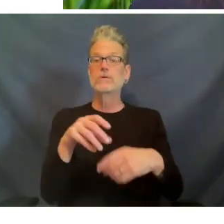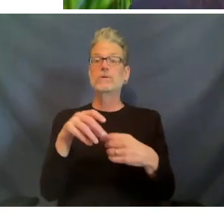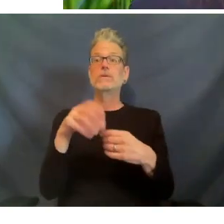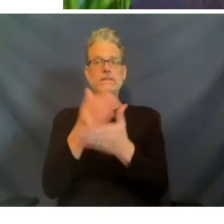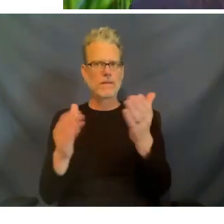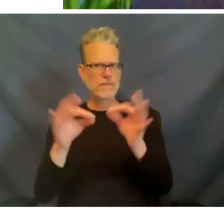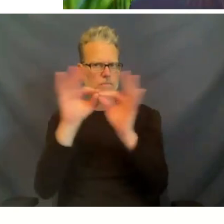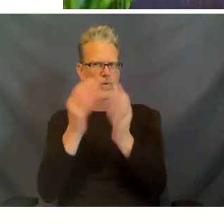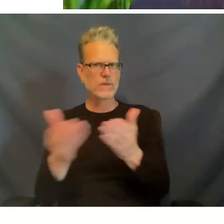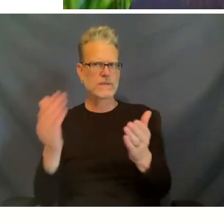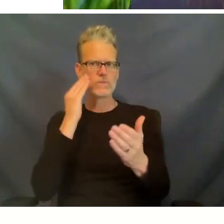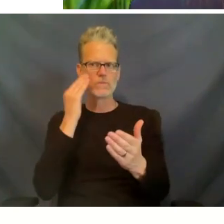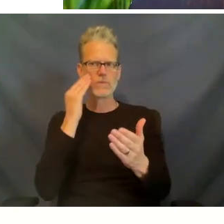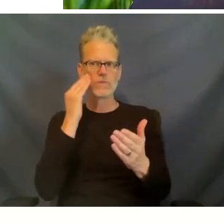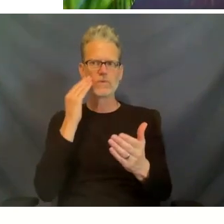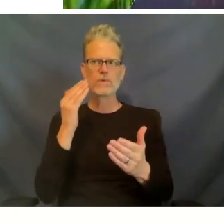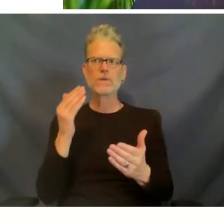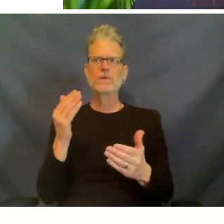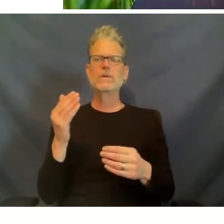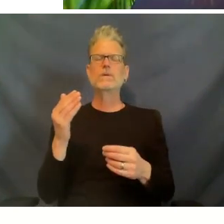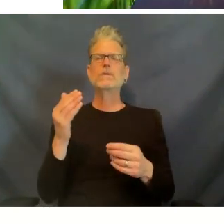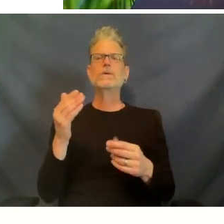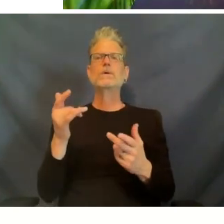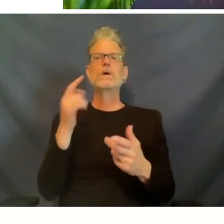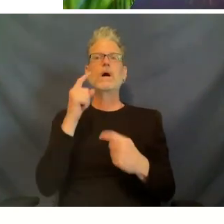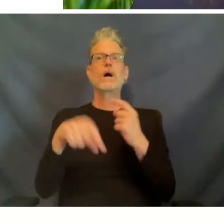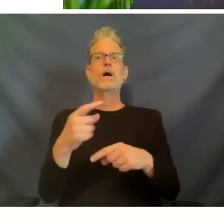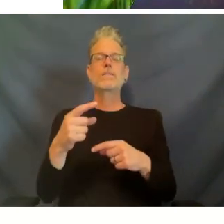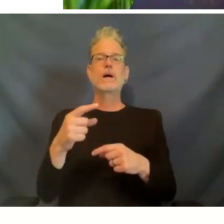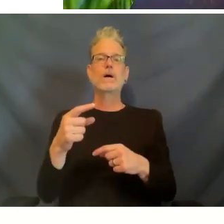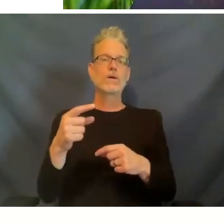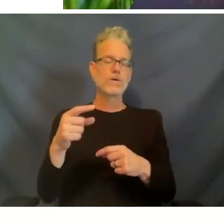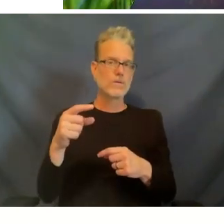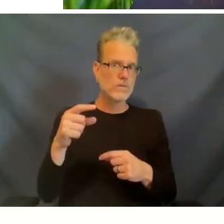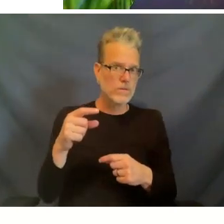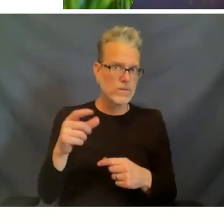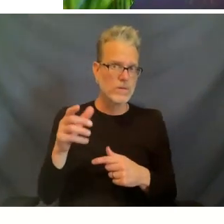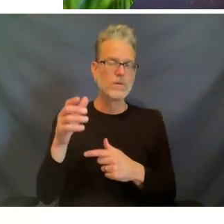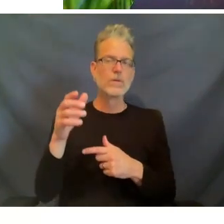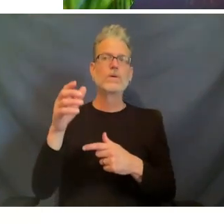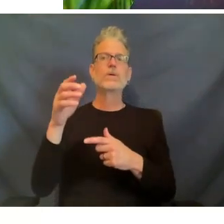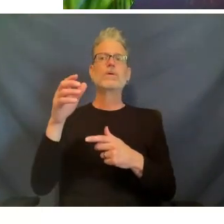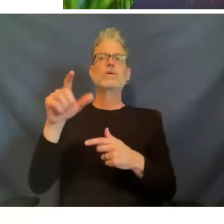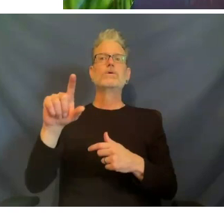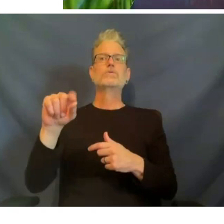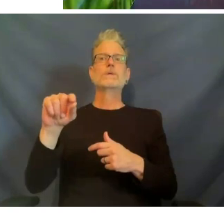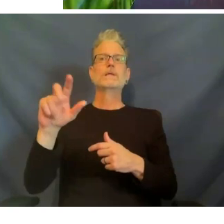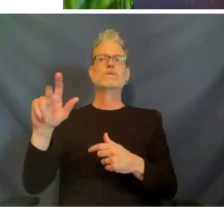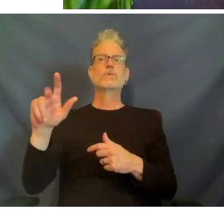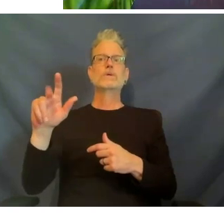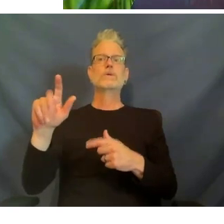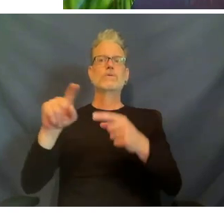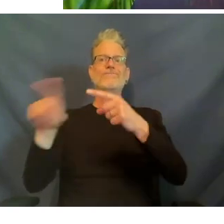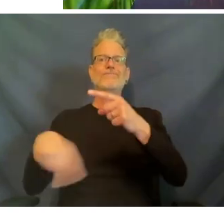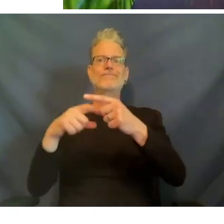this up real quick here, is that concerning co-stewardship, in fiscal year 23, the USDA Forest Service and